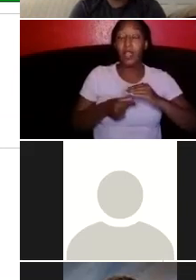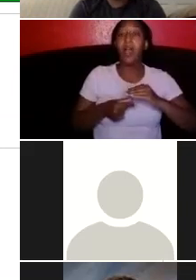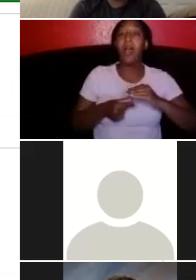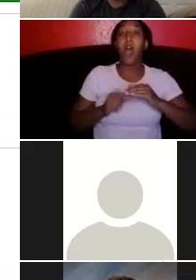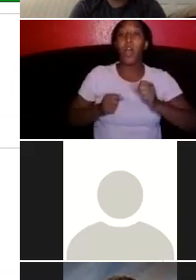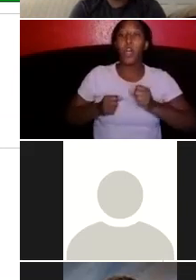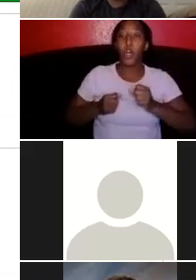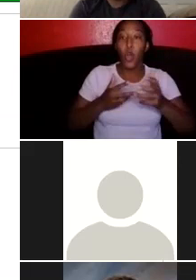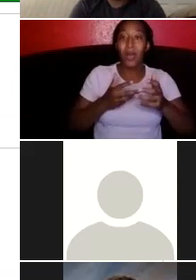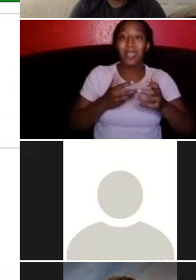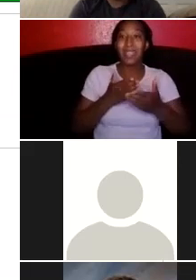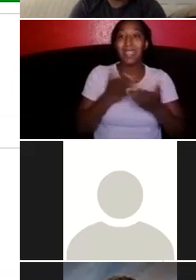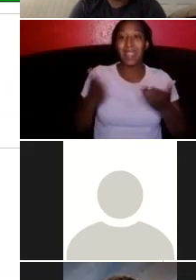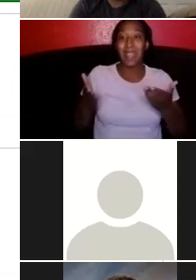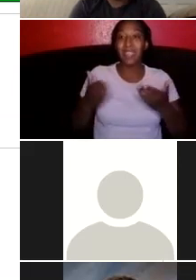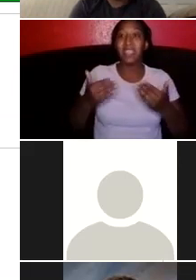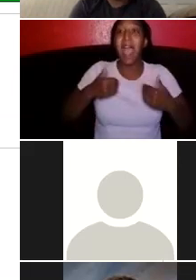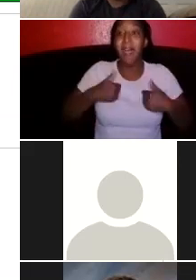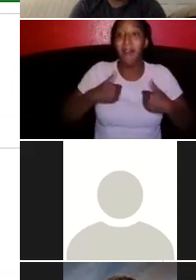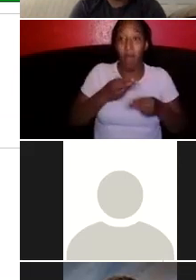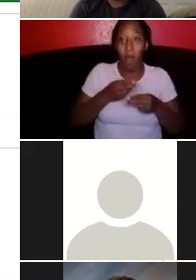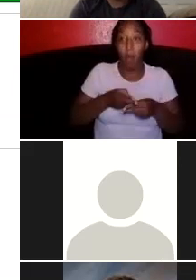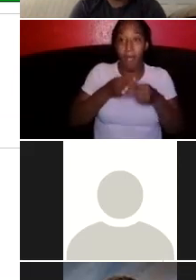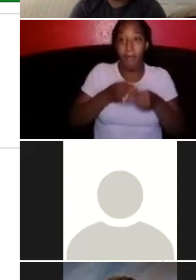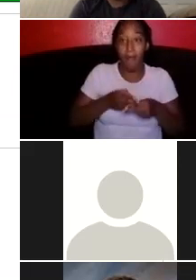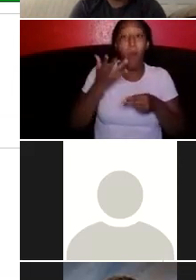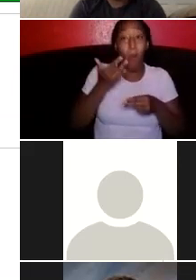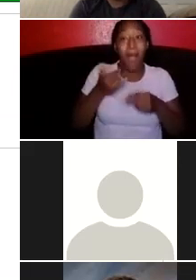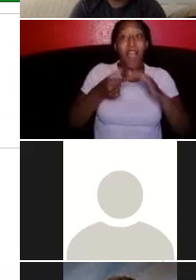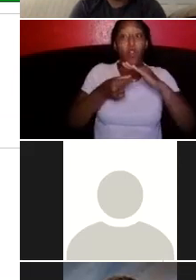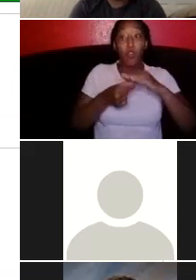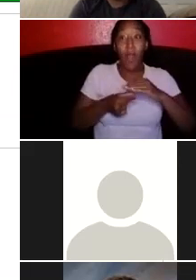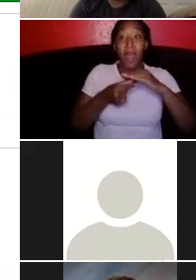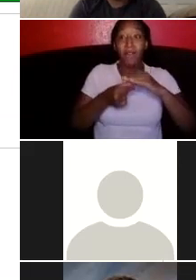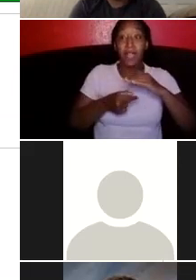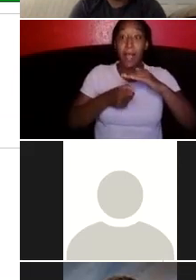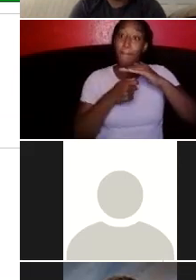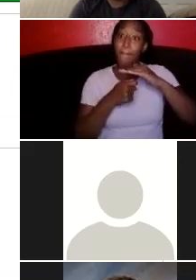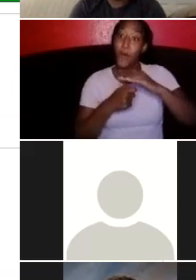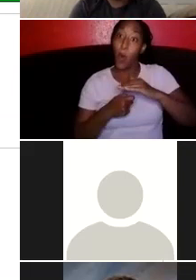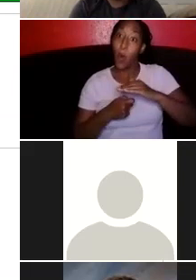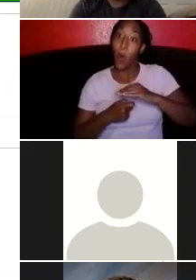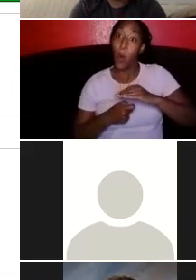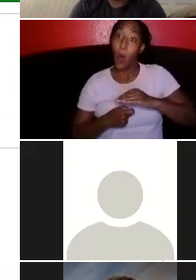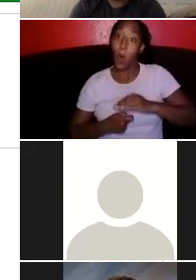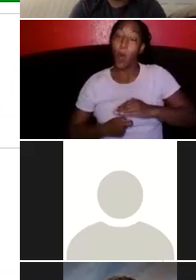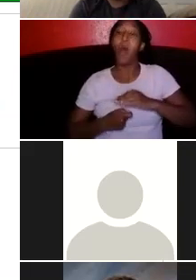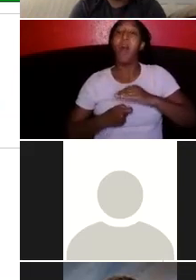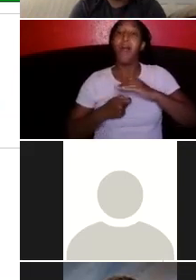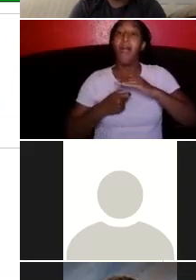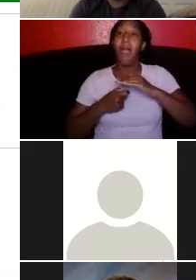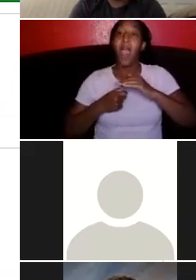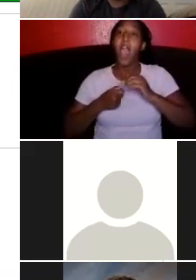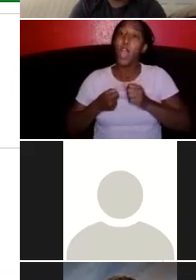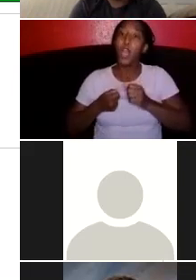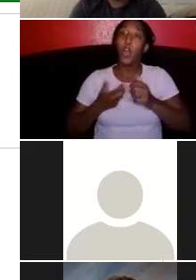that object, exerts a force on that object, and gives the object weight. But that's not the